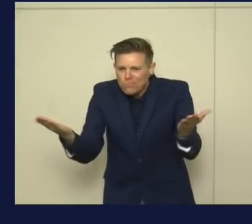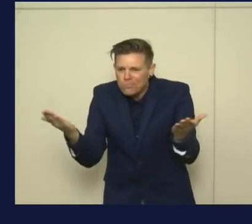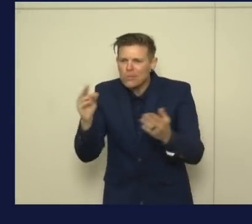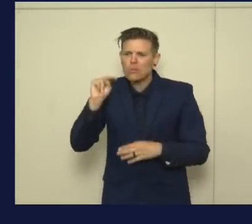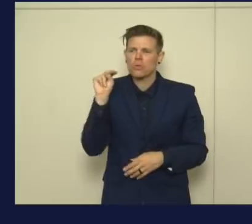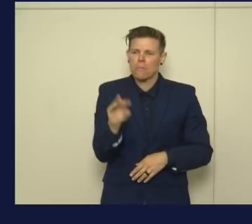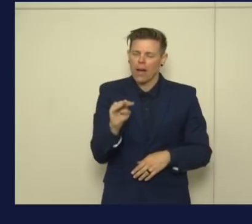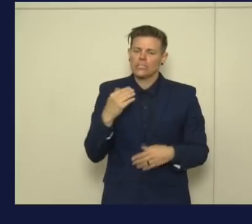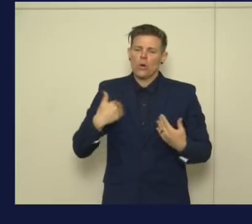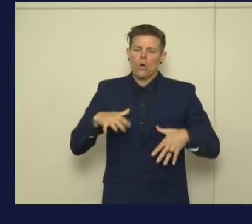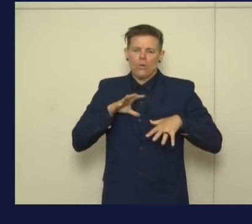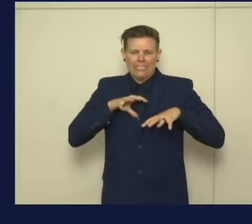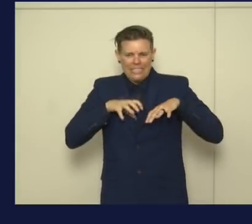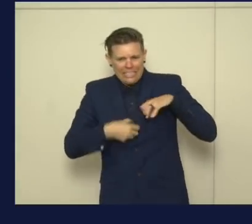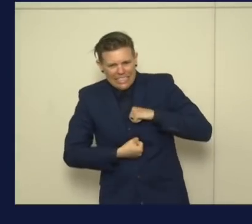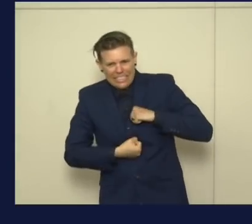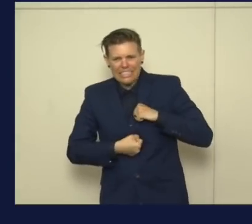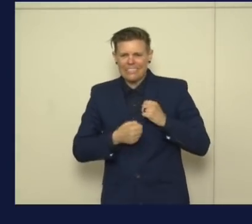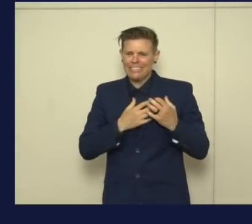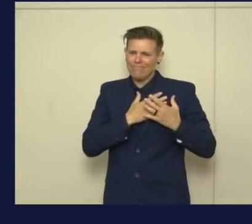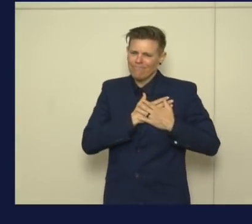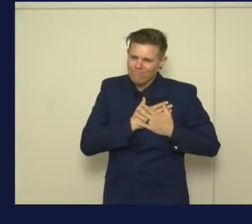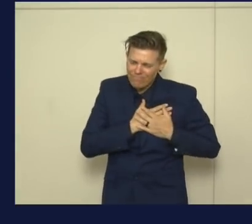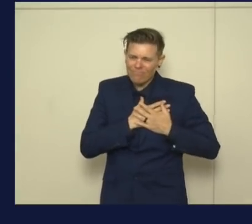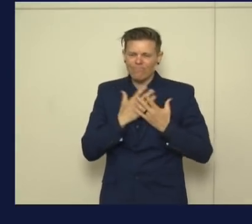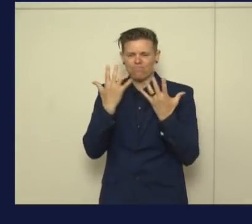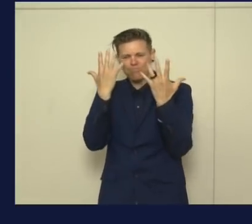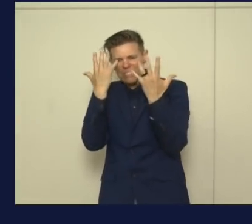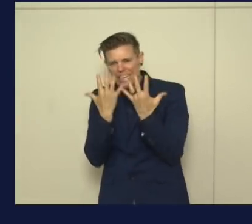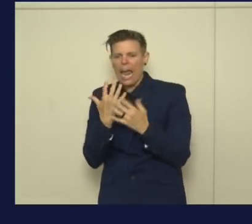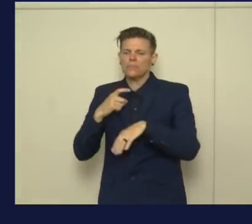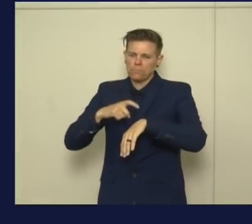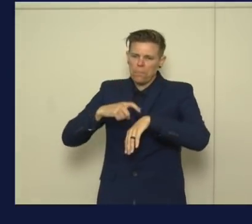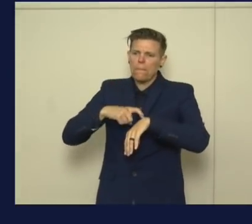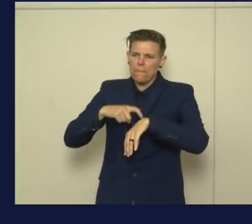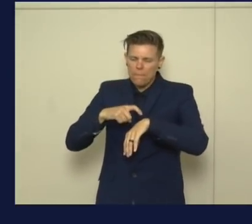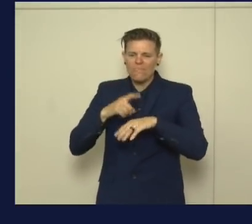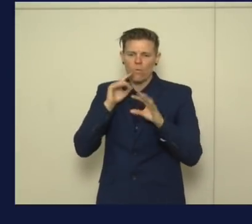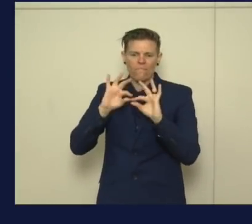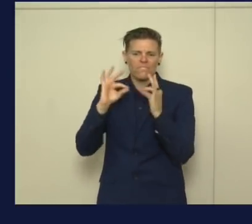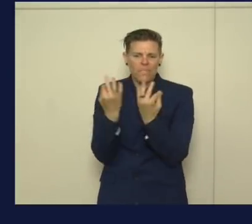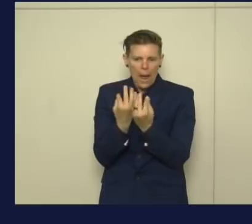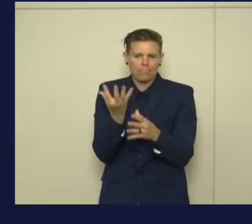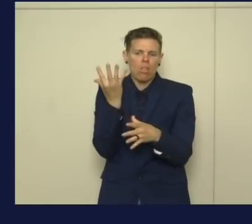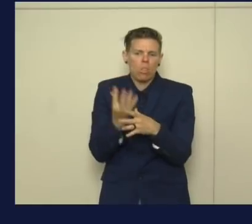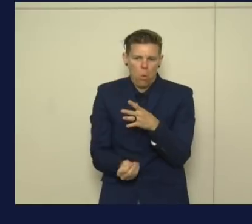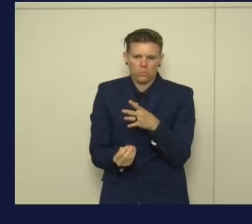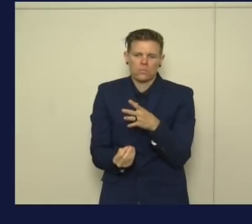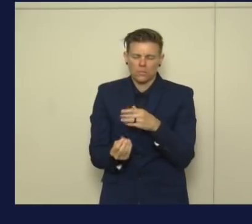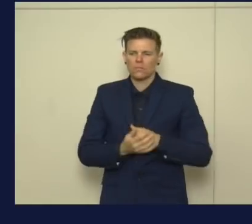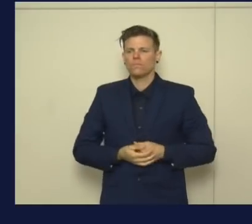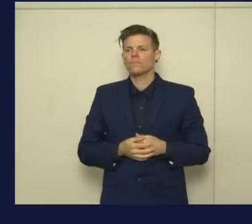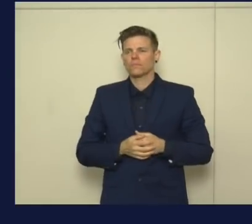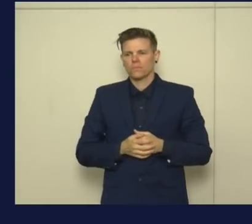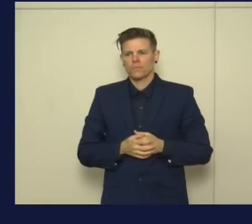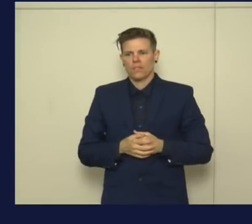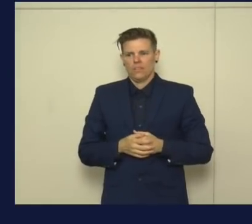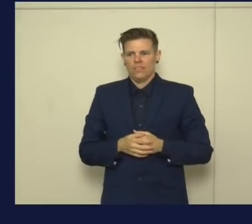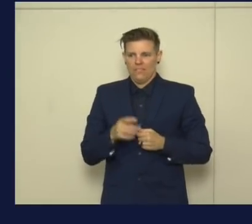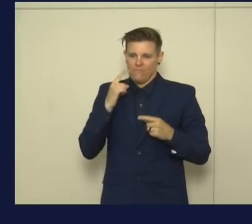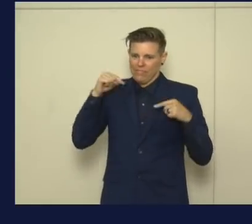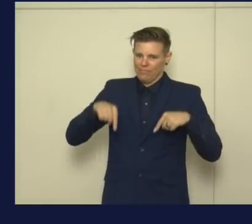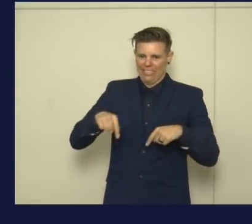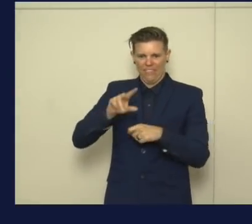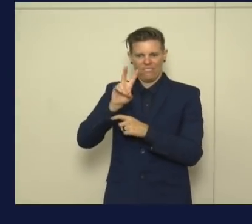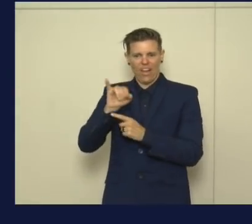sincere condolences to the families who are tragically affected by this deadly virus. And it